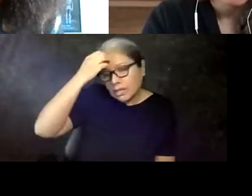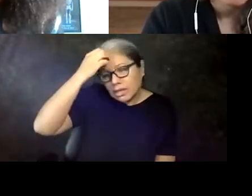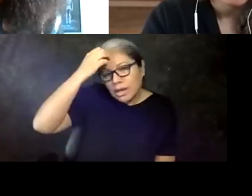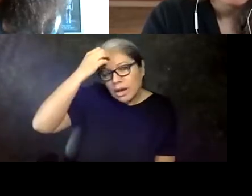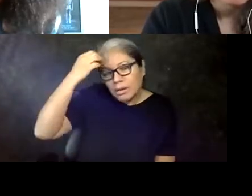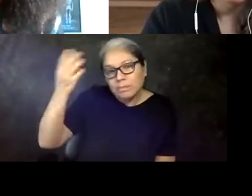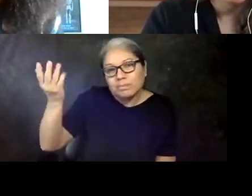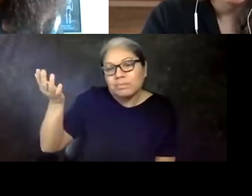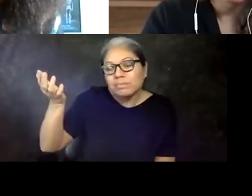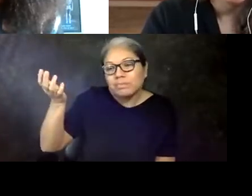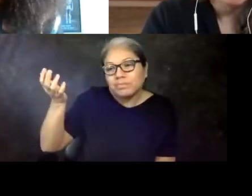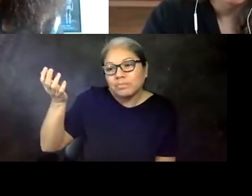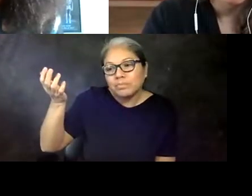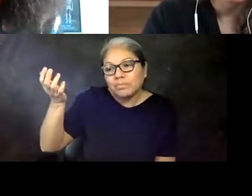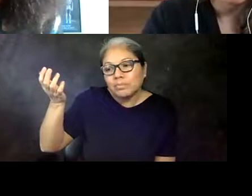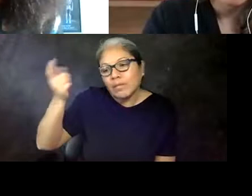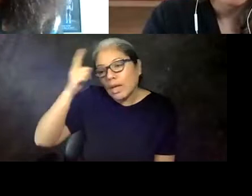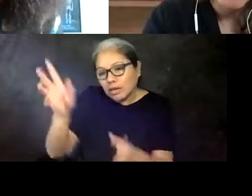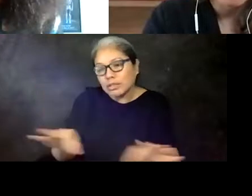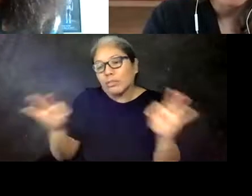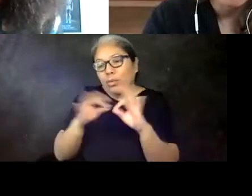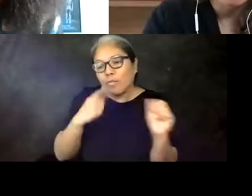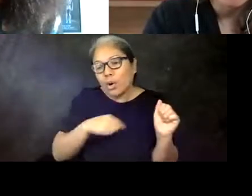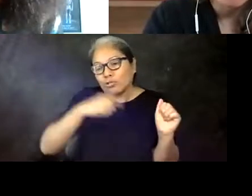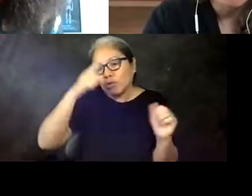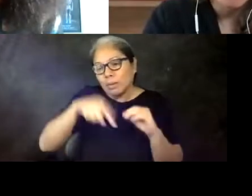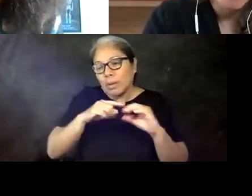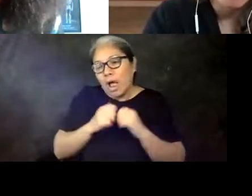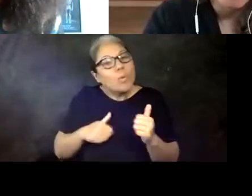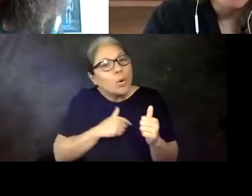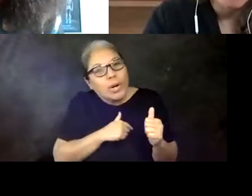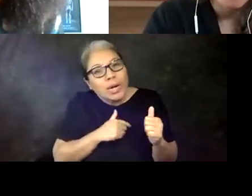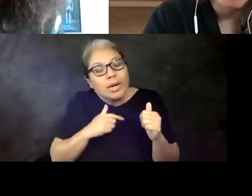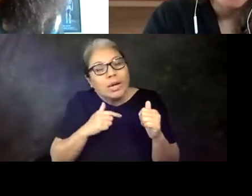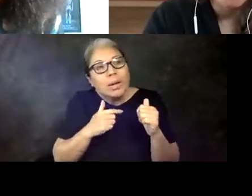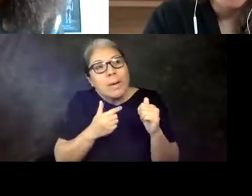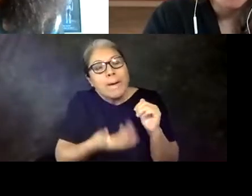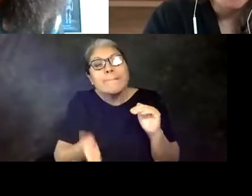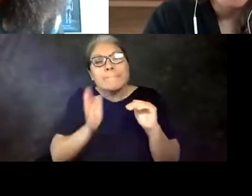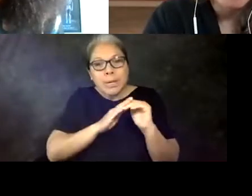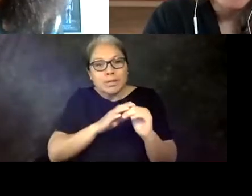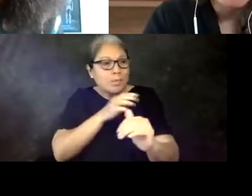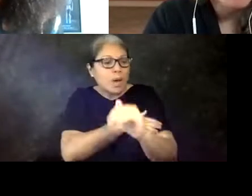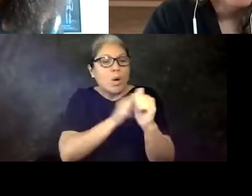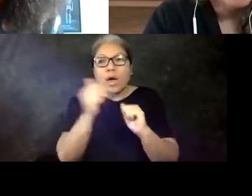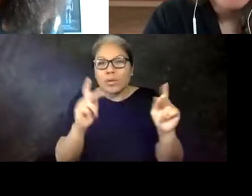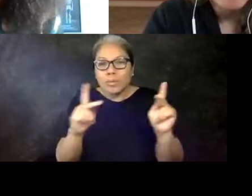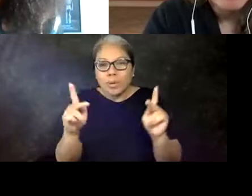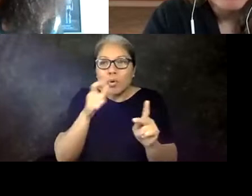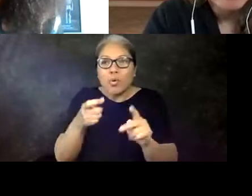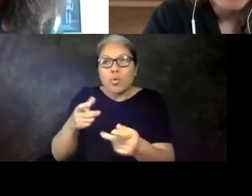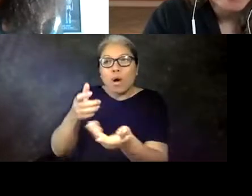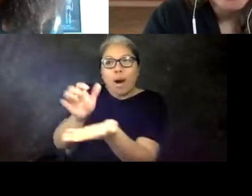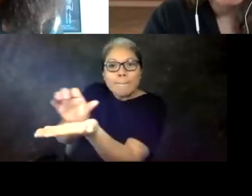I do think it's important for us to think about how are we building power with other people who are marginalized by the